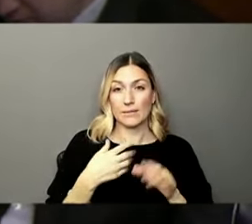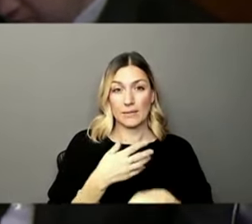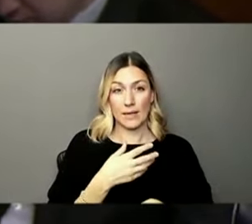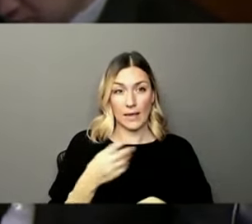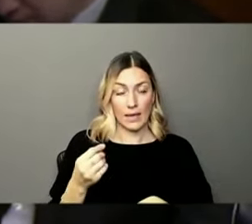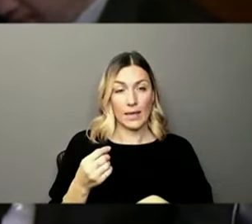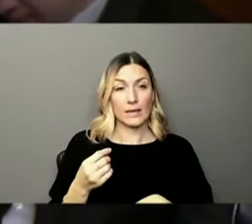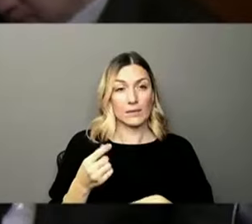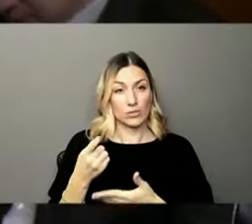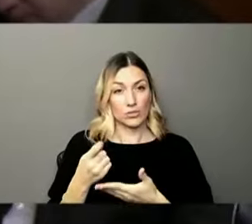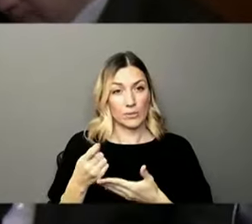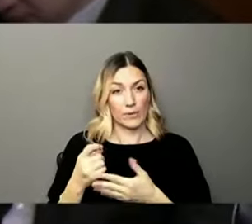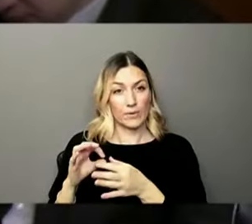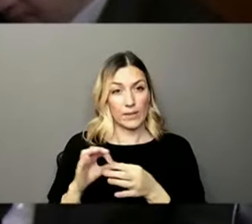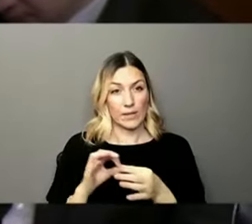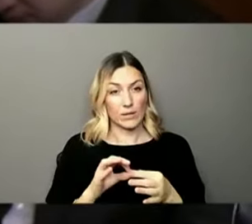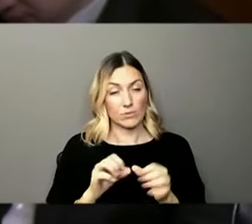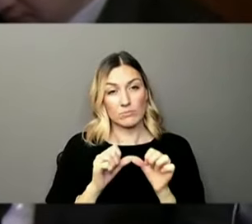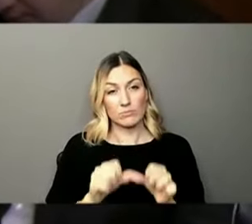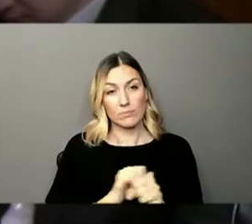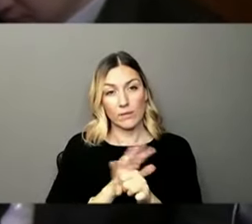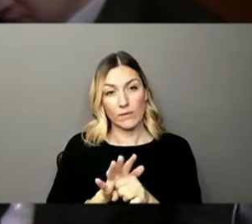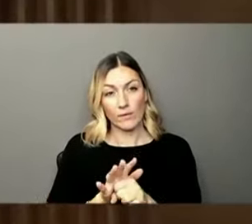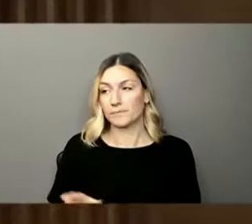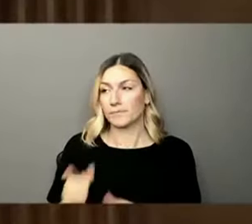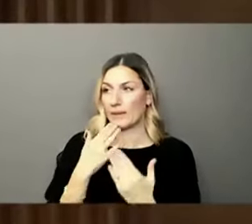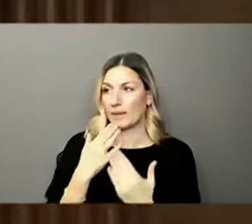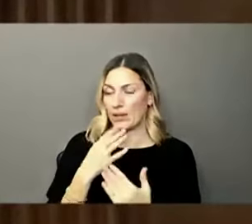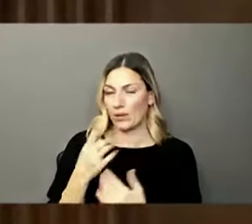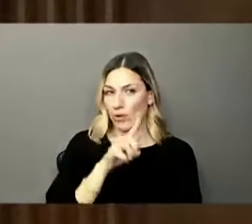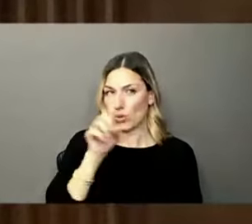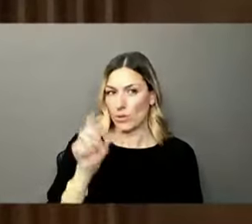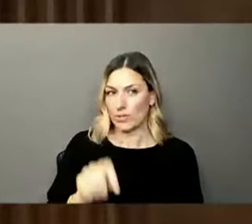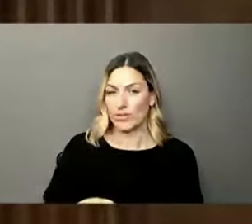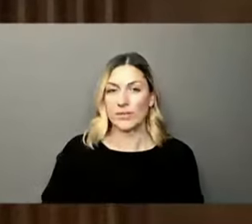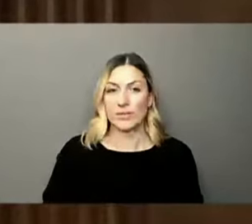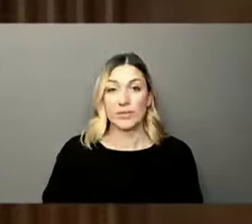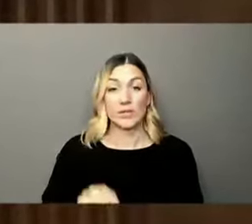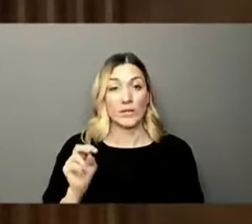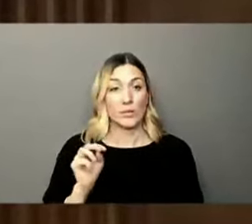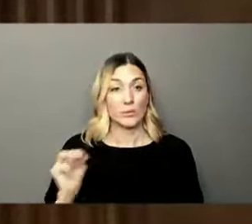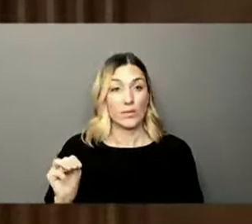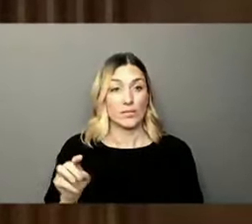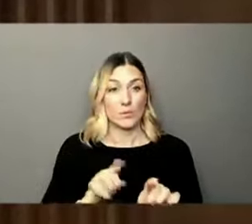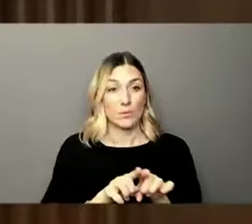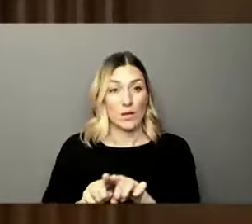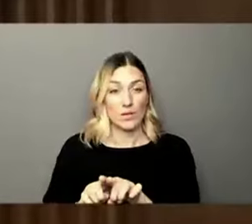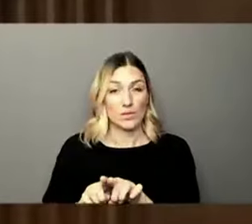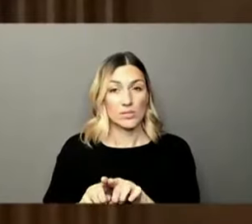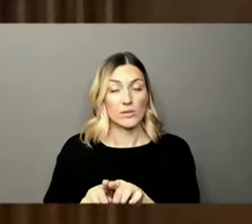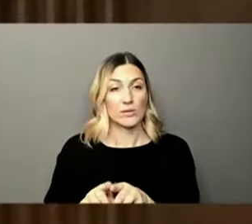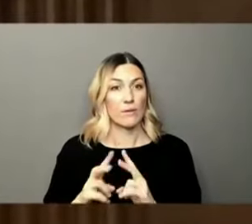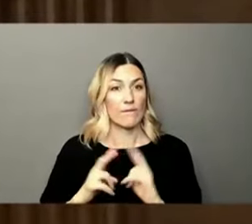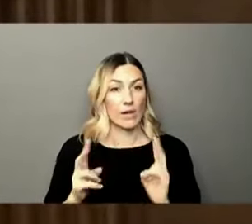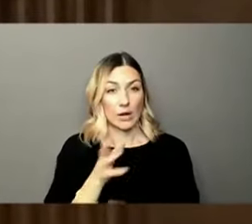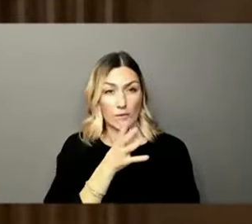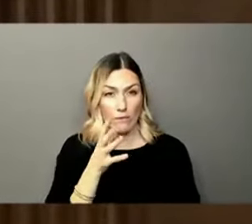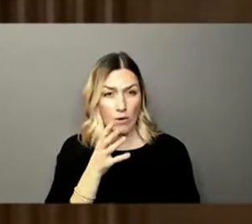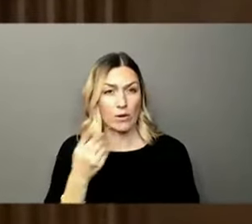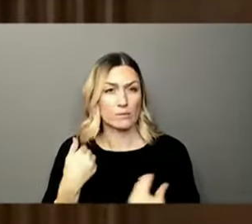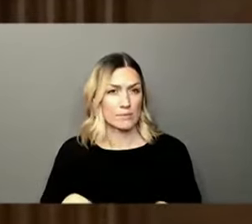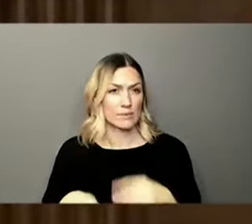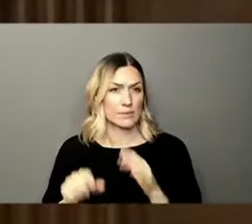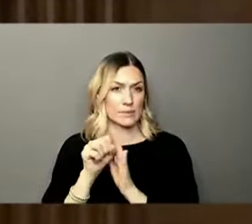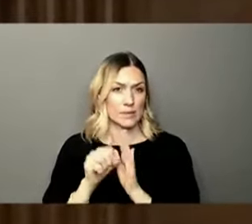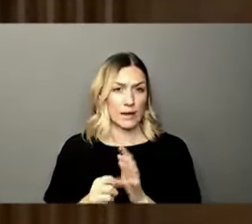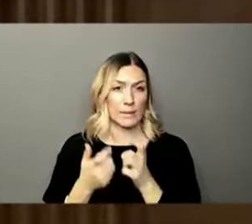with regards to long COVID. Yes, thank you for your question. In New Mexico also, very rural state with a large